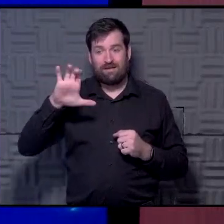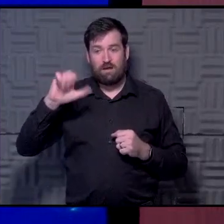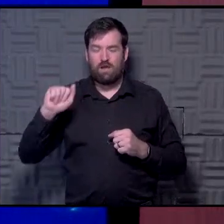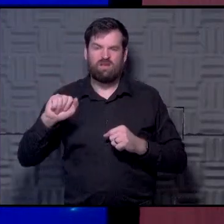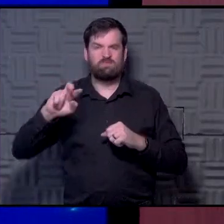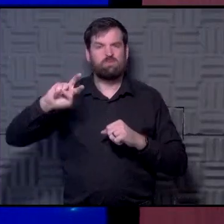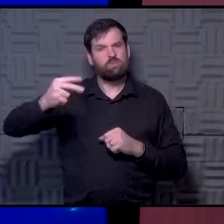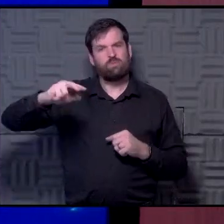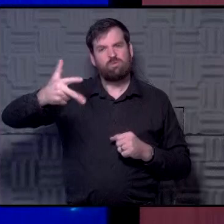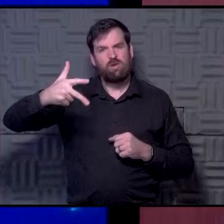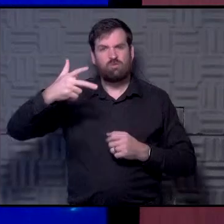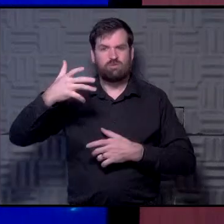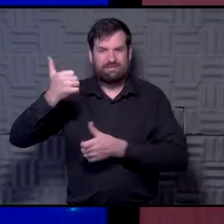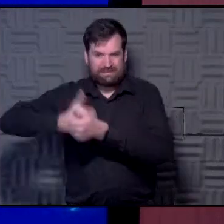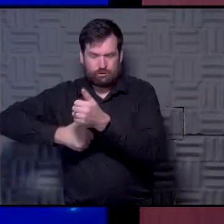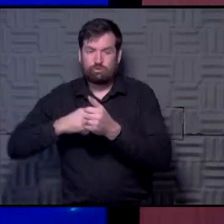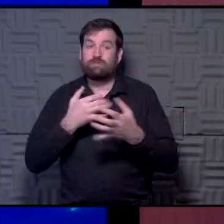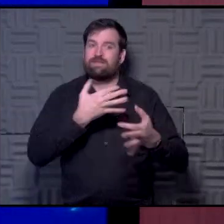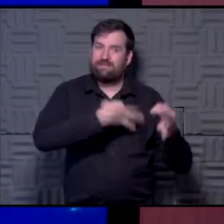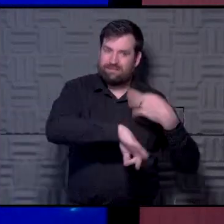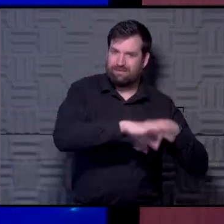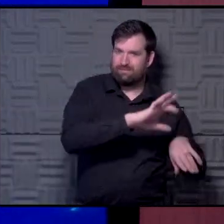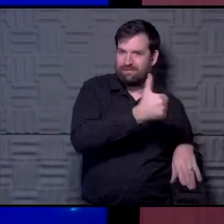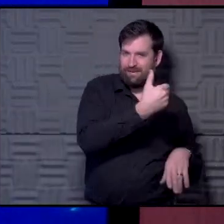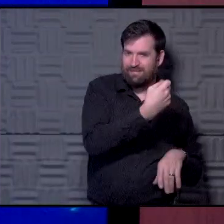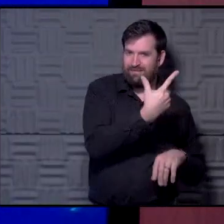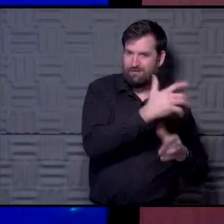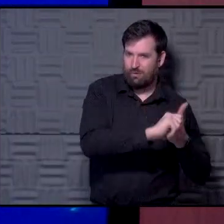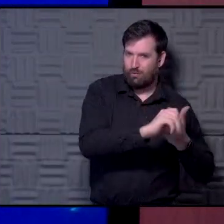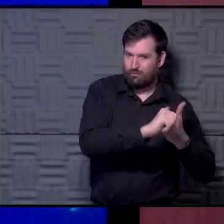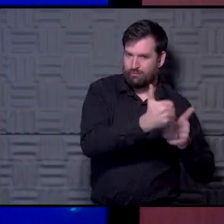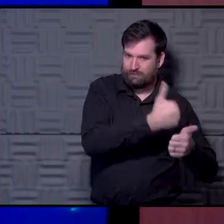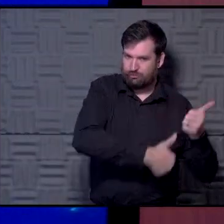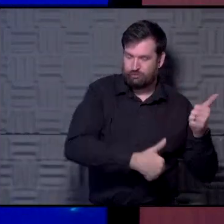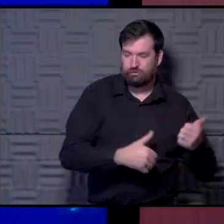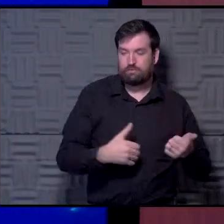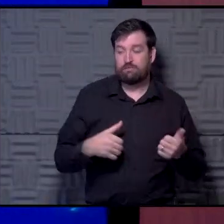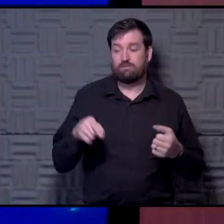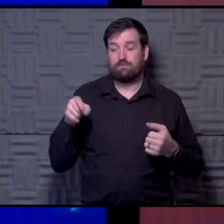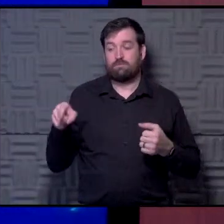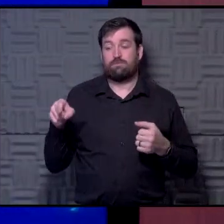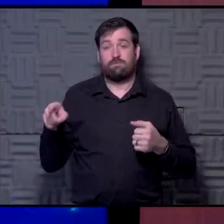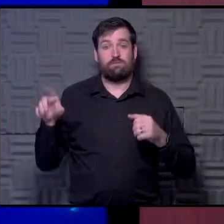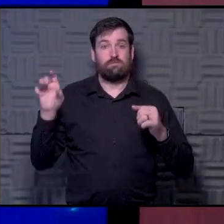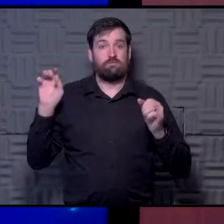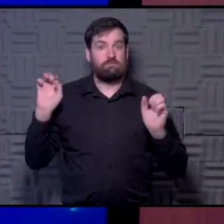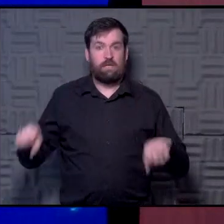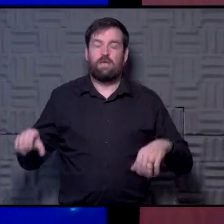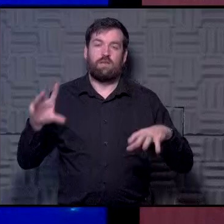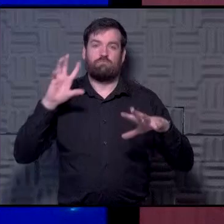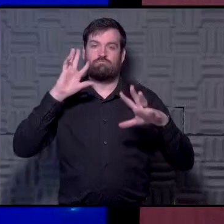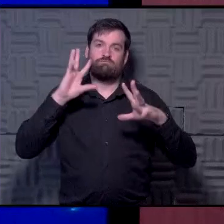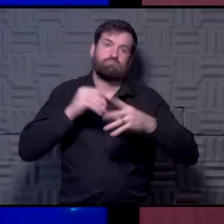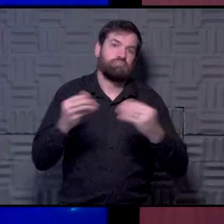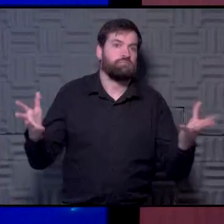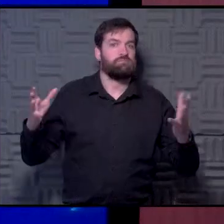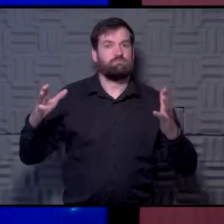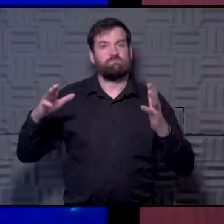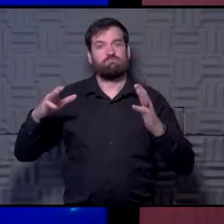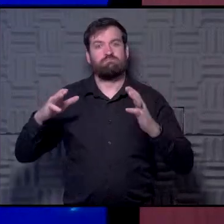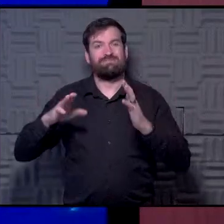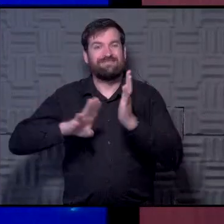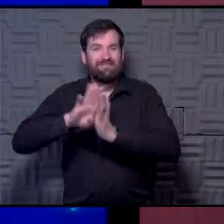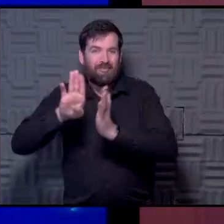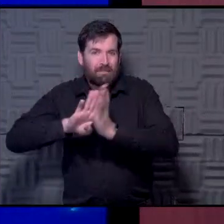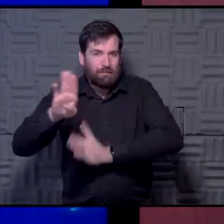$3 a dose, as opposed to $10 or $11 a dose, then the ability of this vaccine to be distributed to developing countries is much